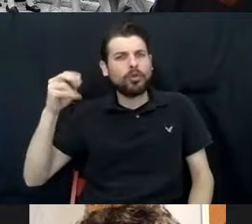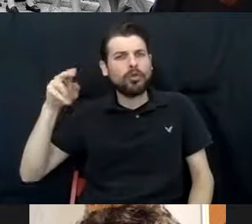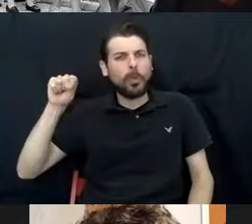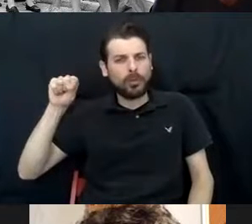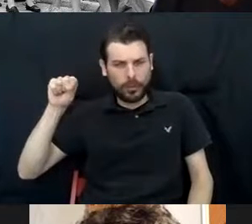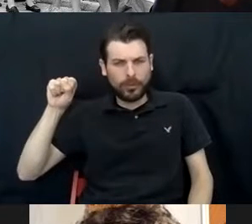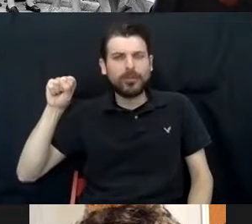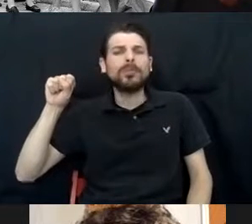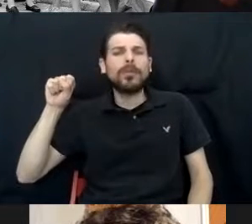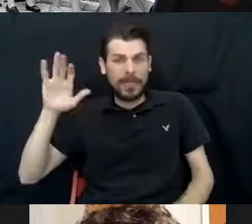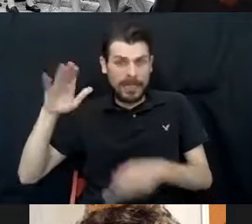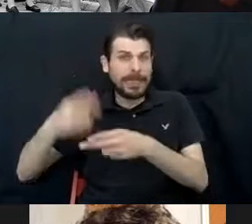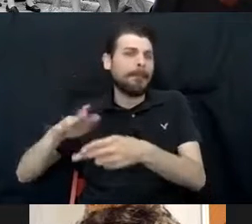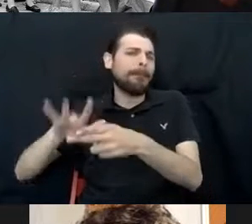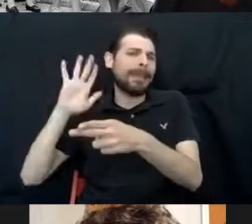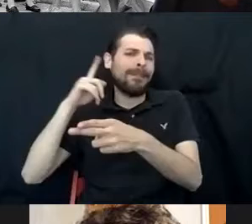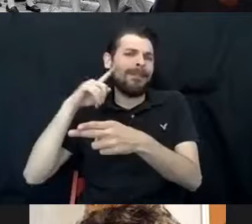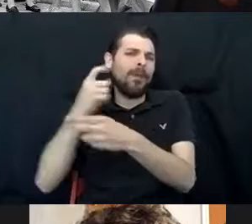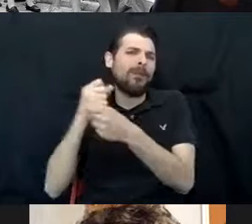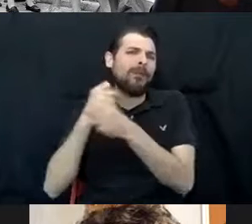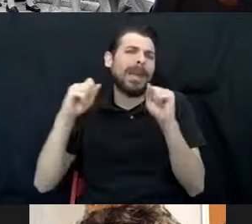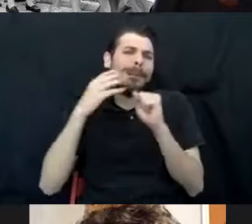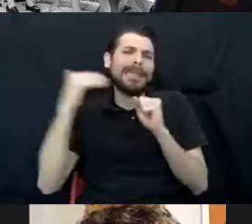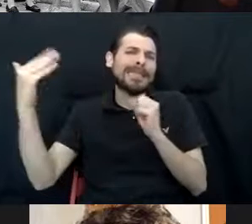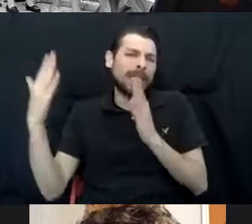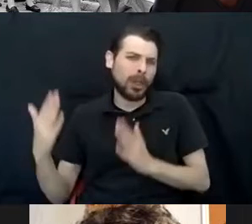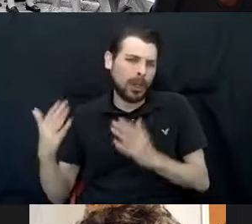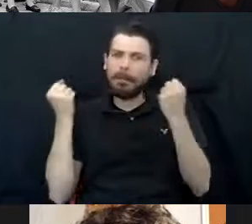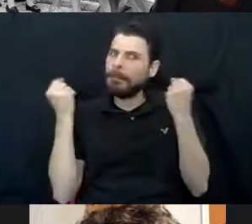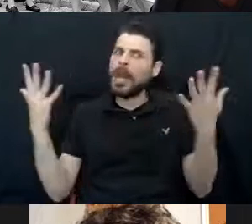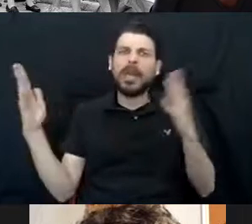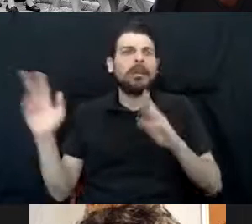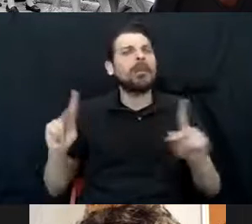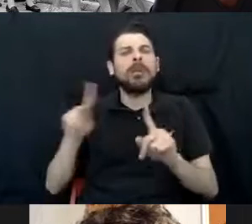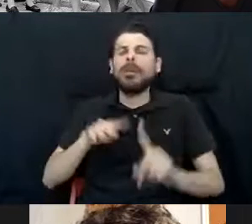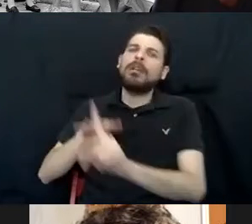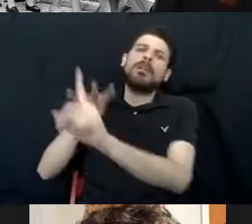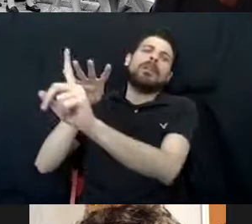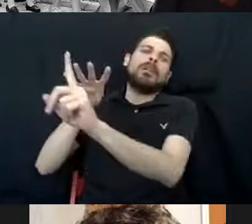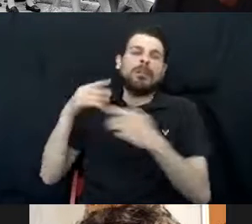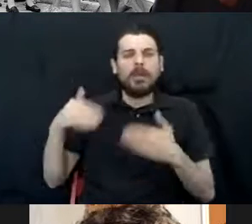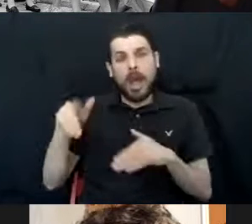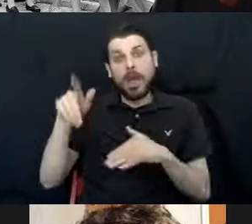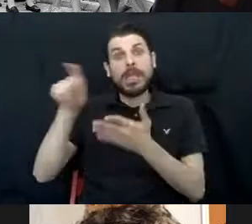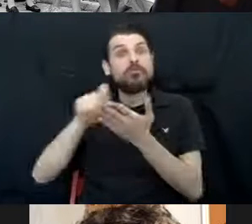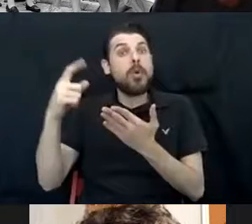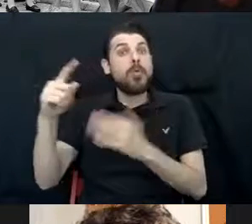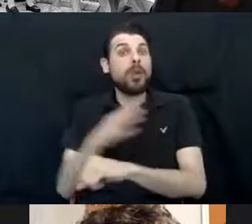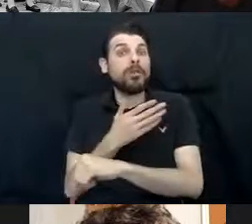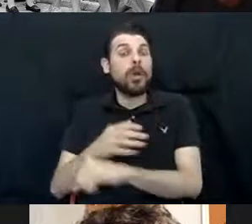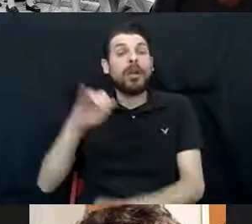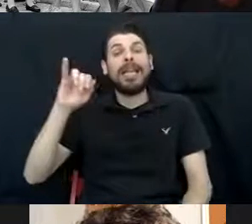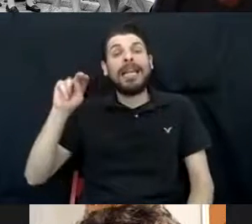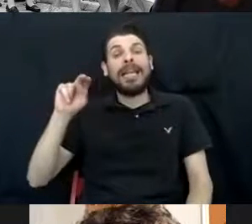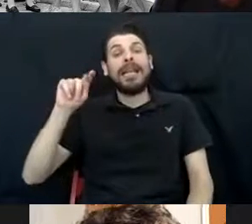well known as a freedom singer and received much attention for his writing of the poignant song, "In the Mississippi